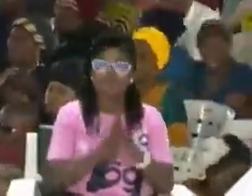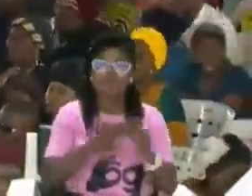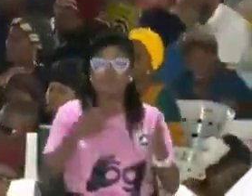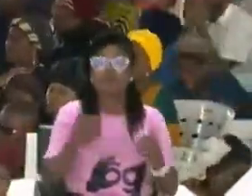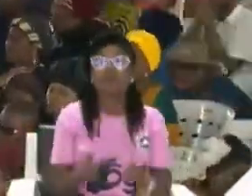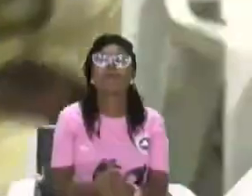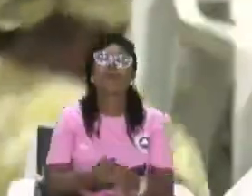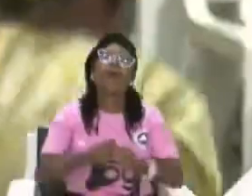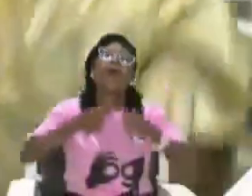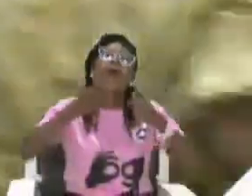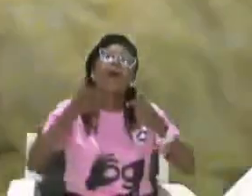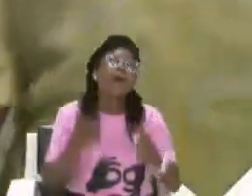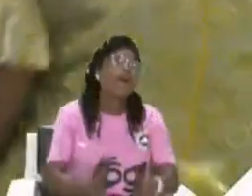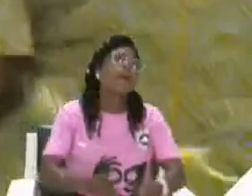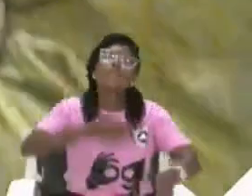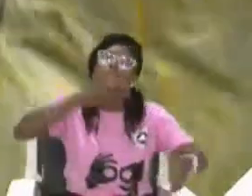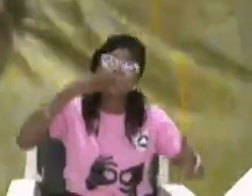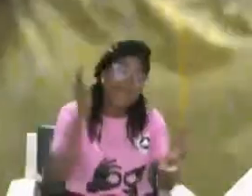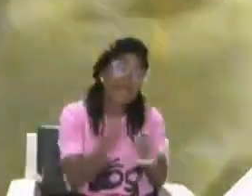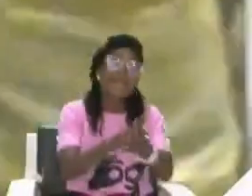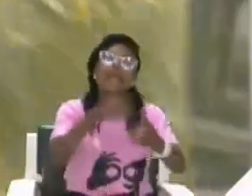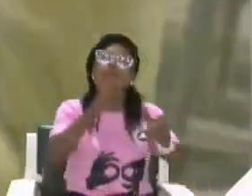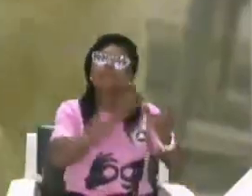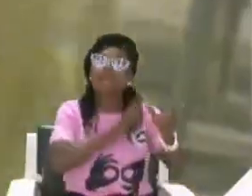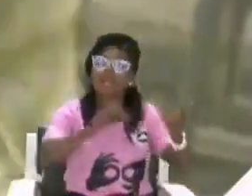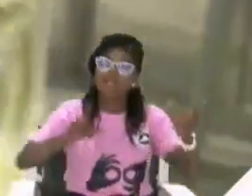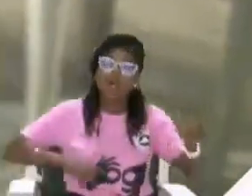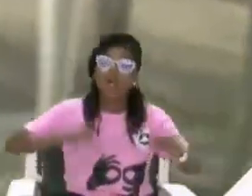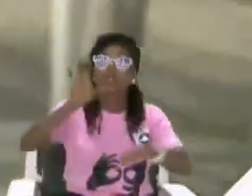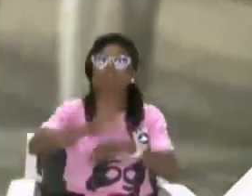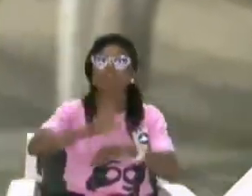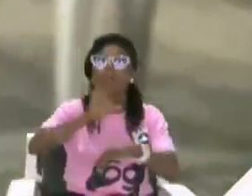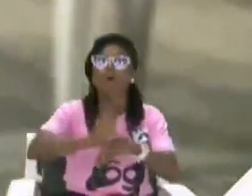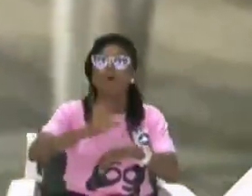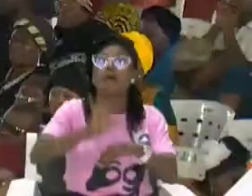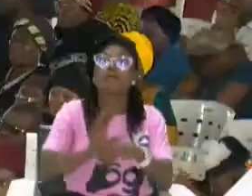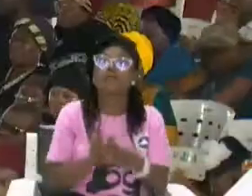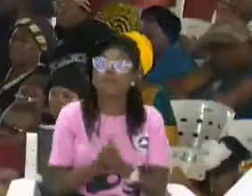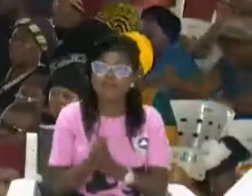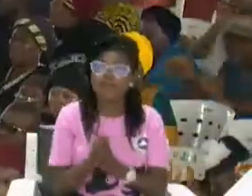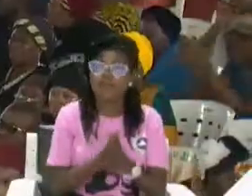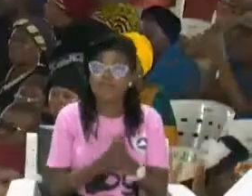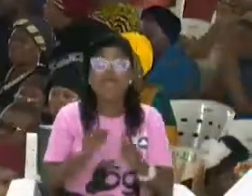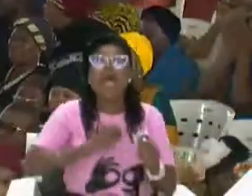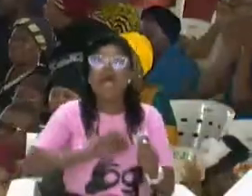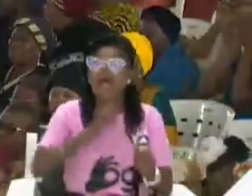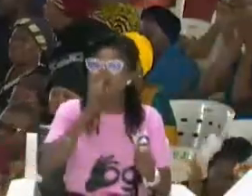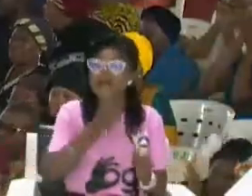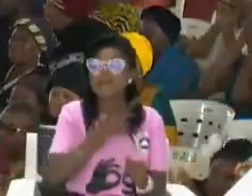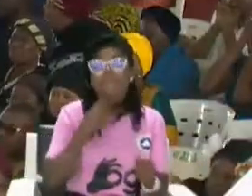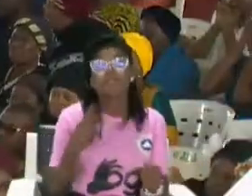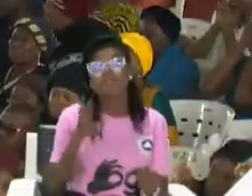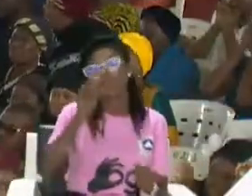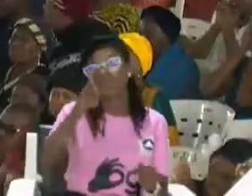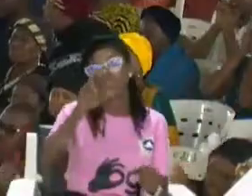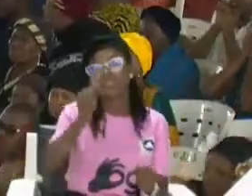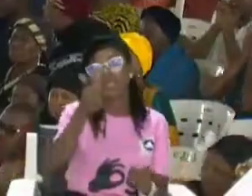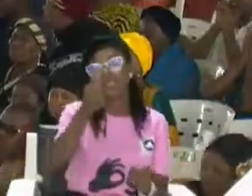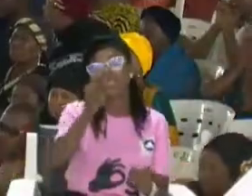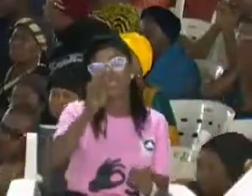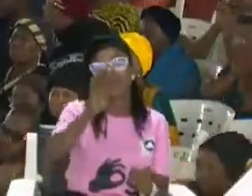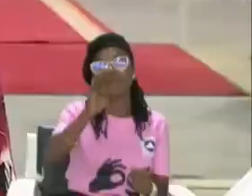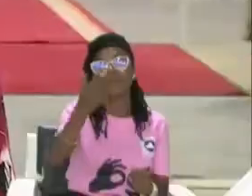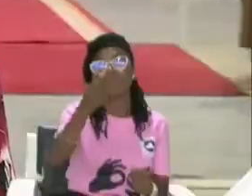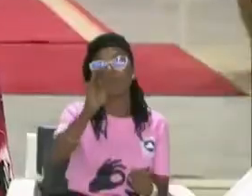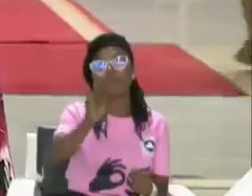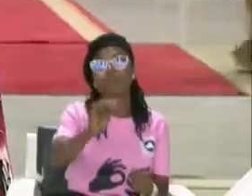Brethren, praise the Lord. I am Pastor Mrs. Adegeye